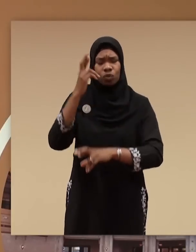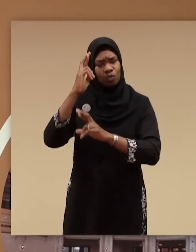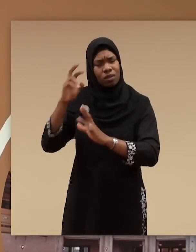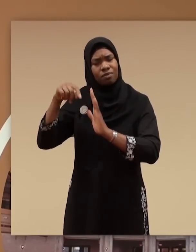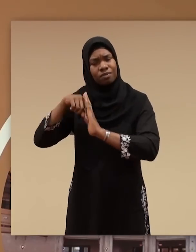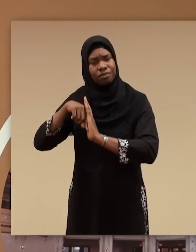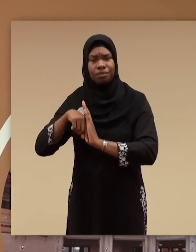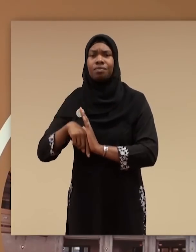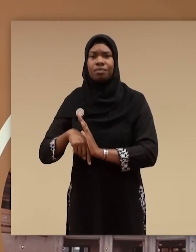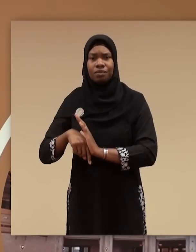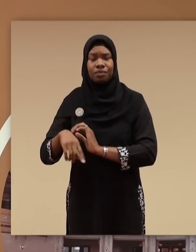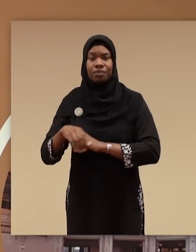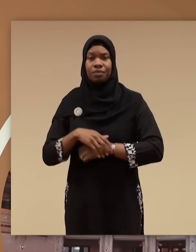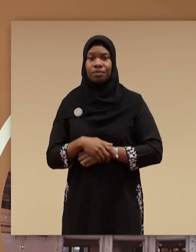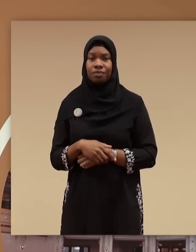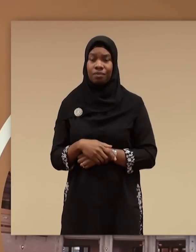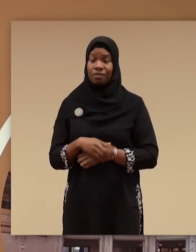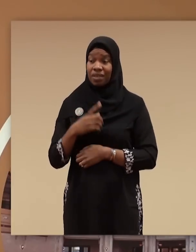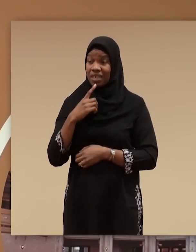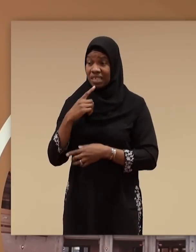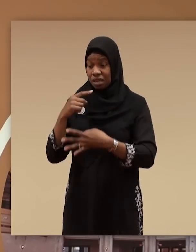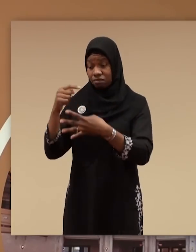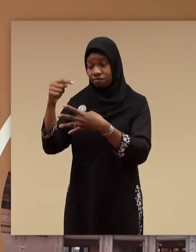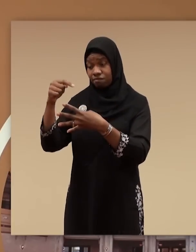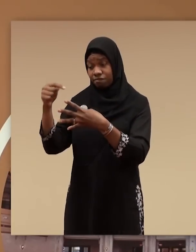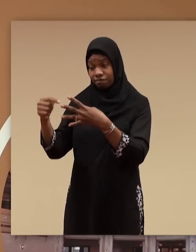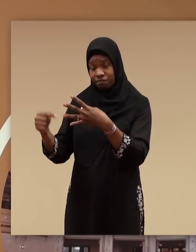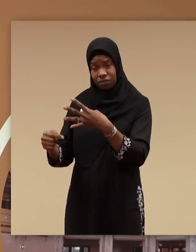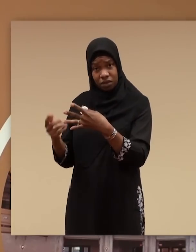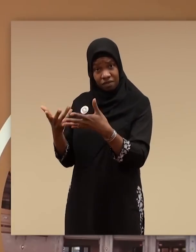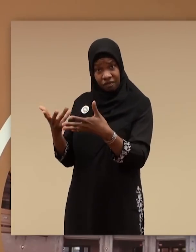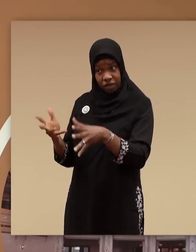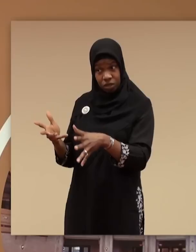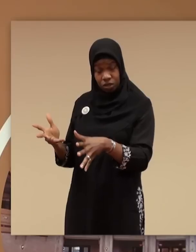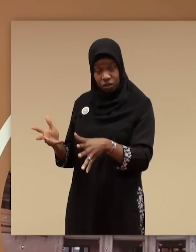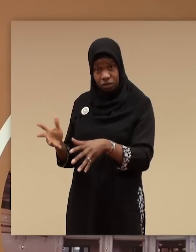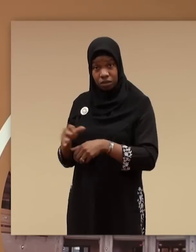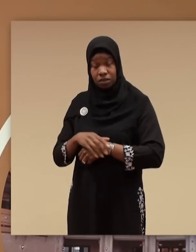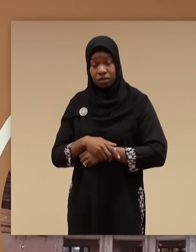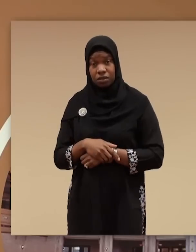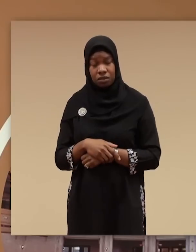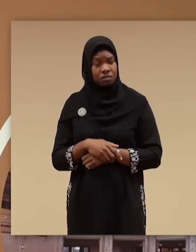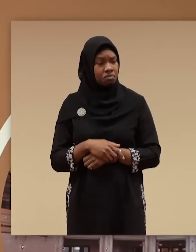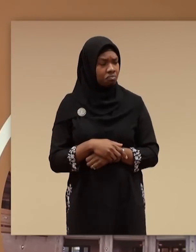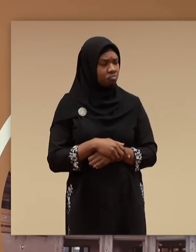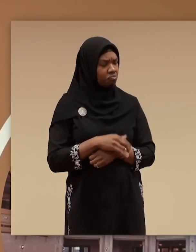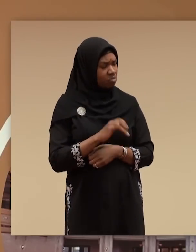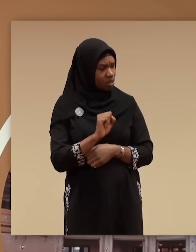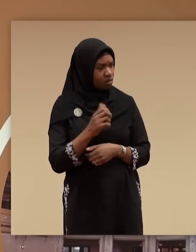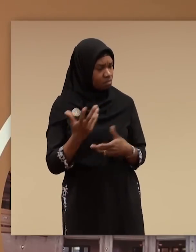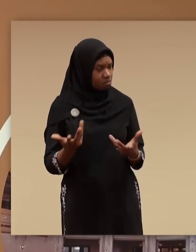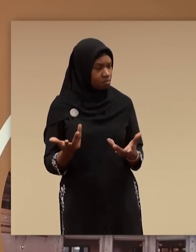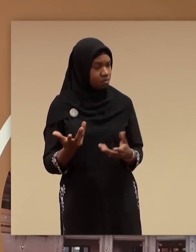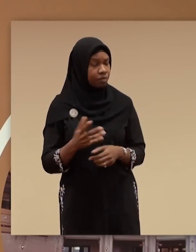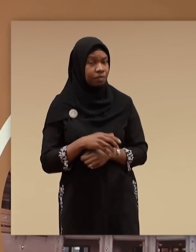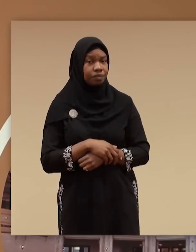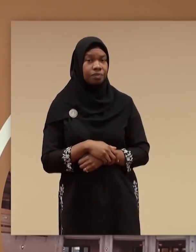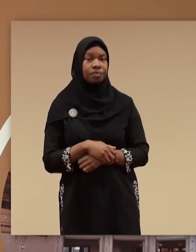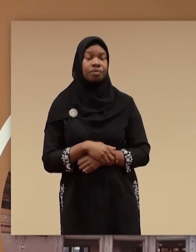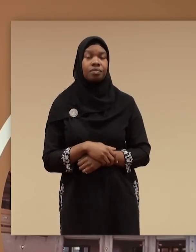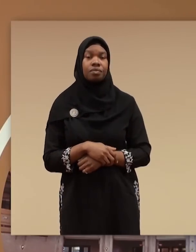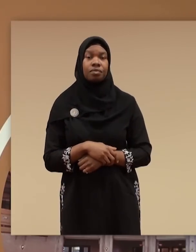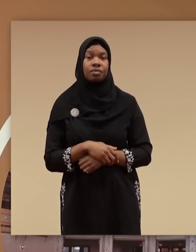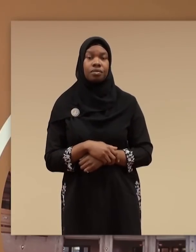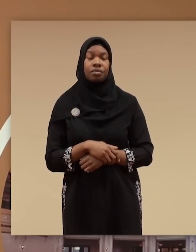he told him, "Did you finish Abu al-Walid?" He said, "Yes." Then Muhammad sallallahu alaihi wasallam